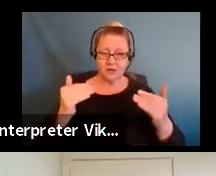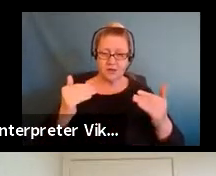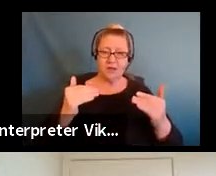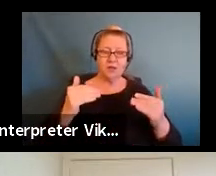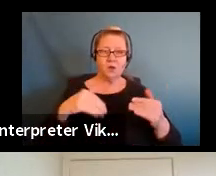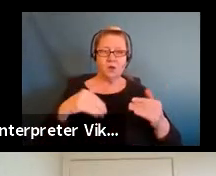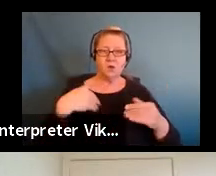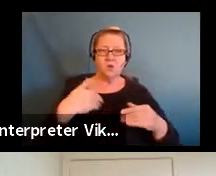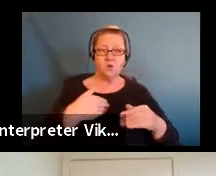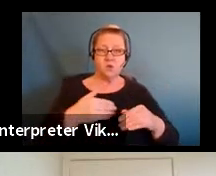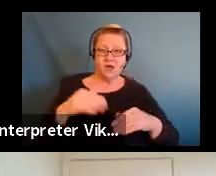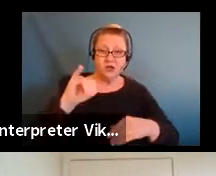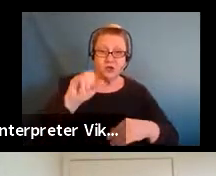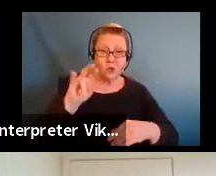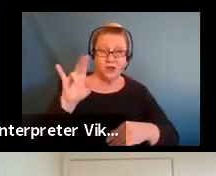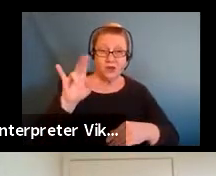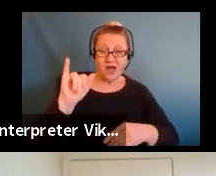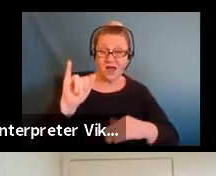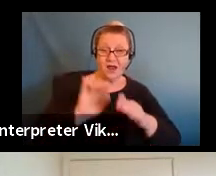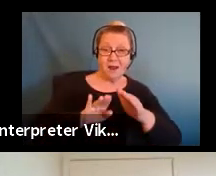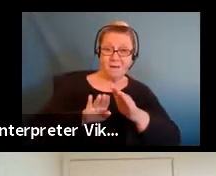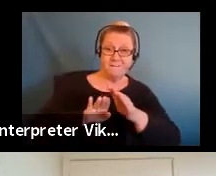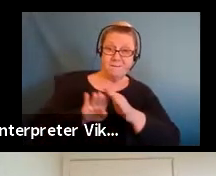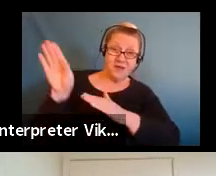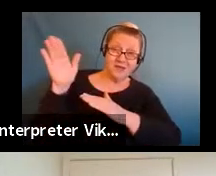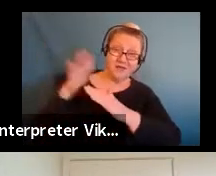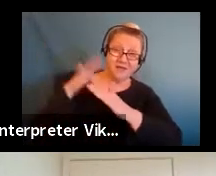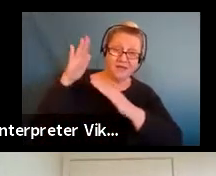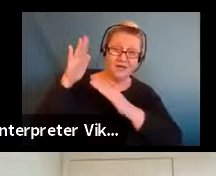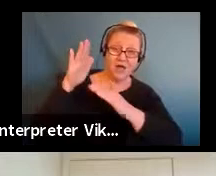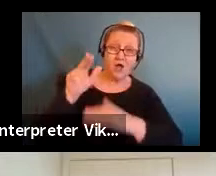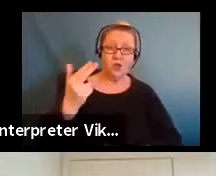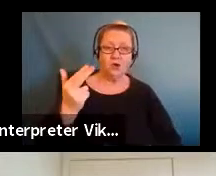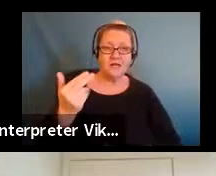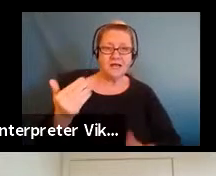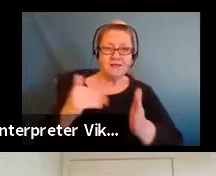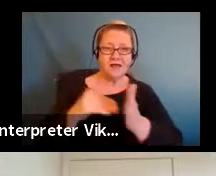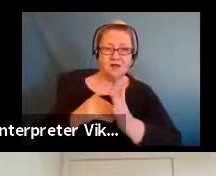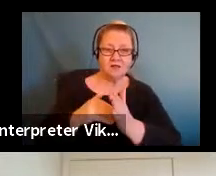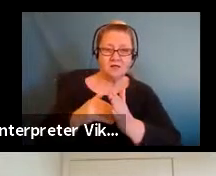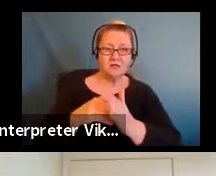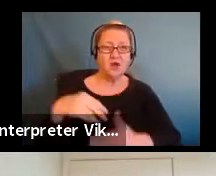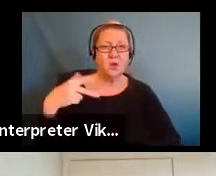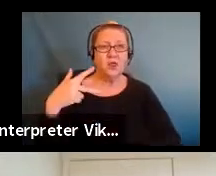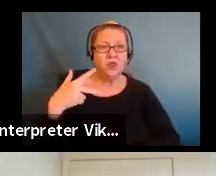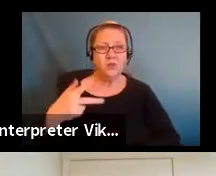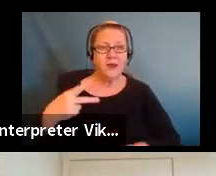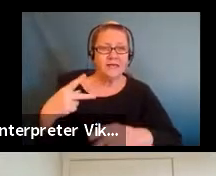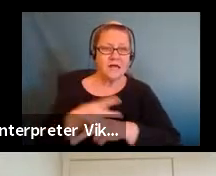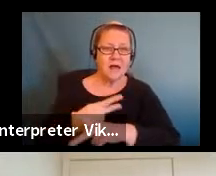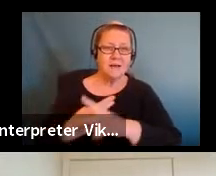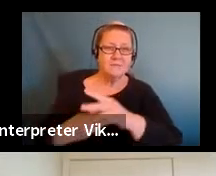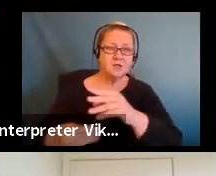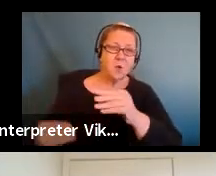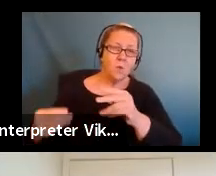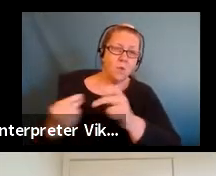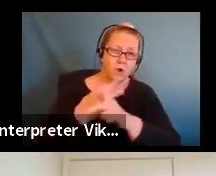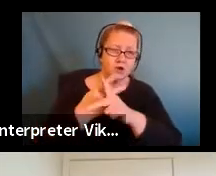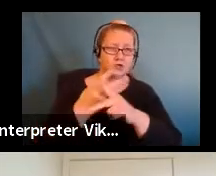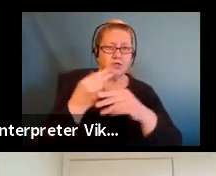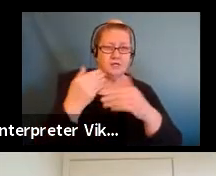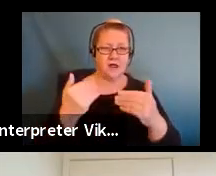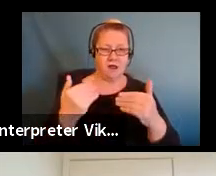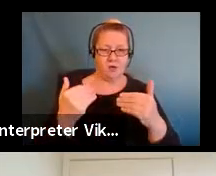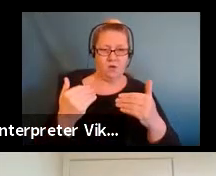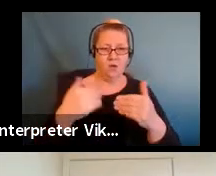in July when we were worried then, I think our peak was around 13,000. So this is over 3 times what our peak was. We're